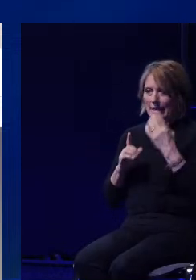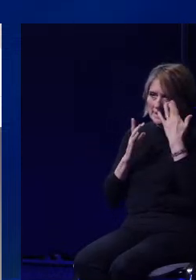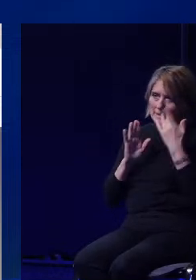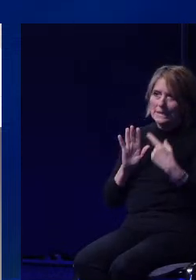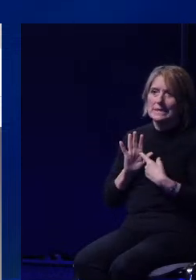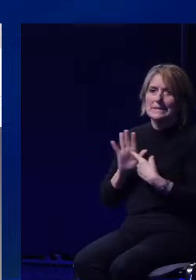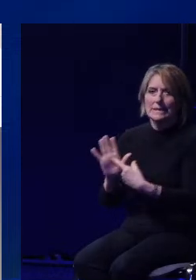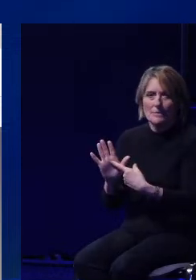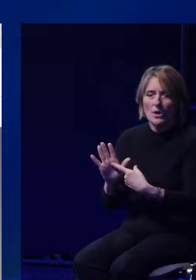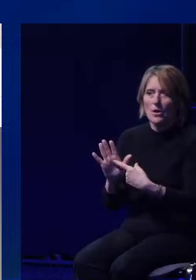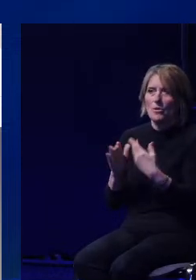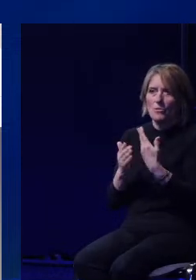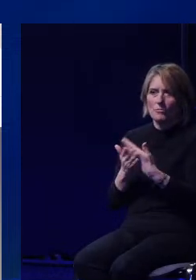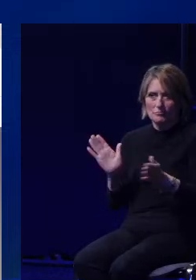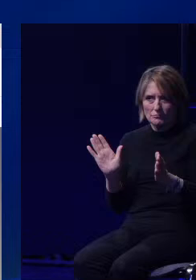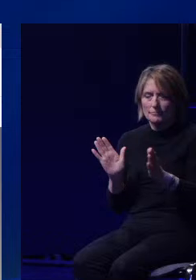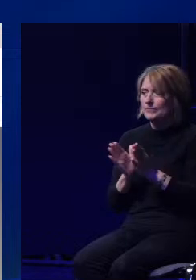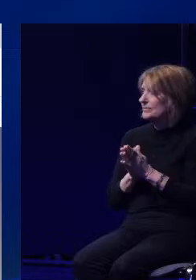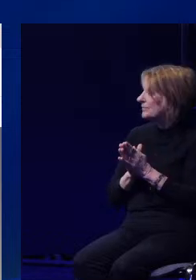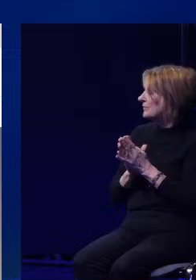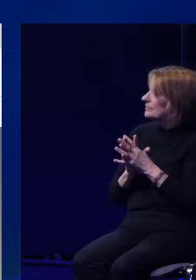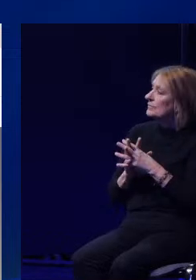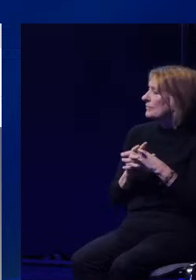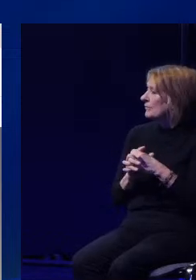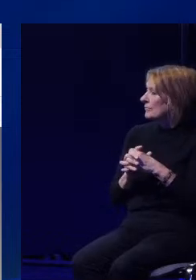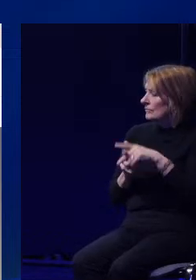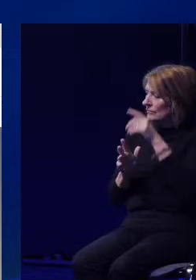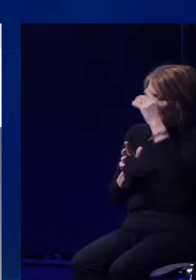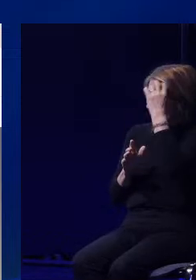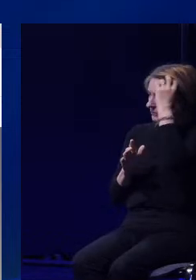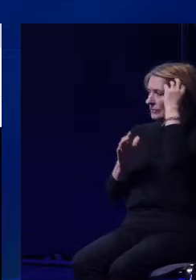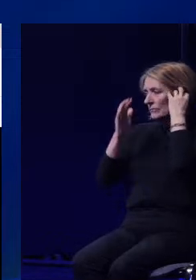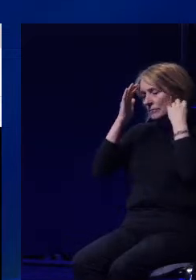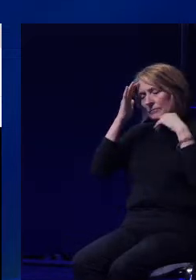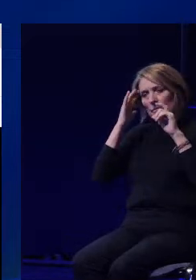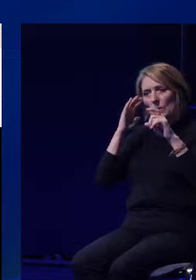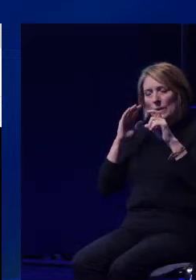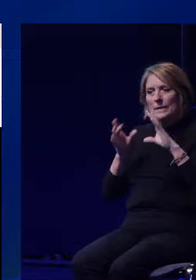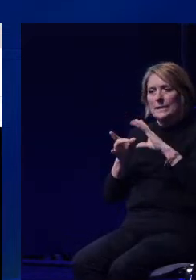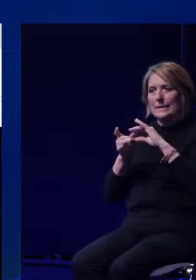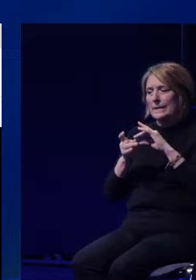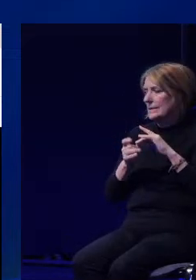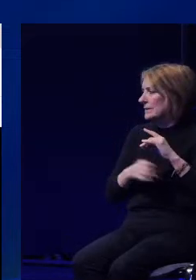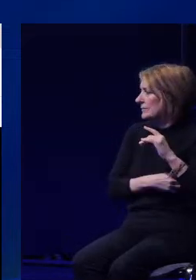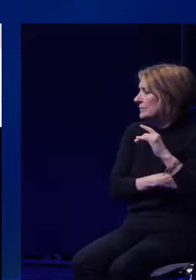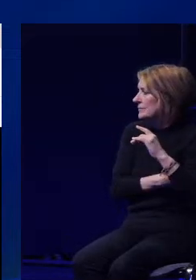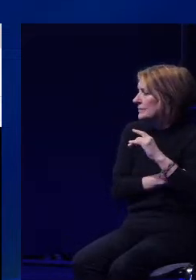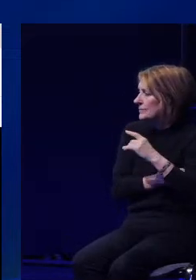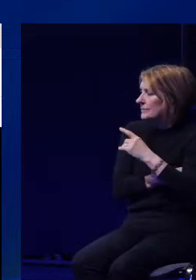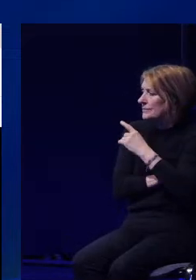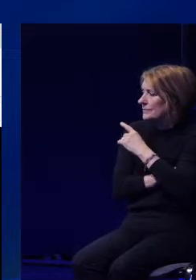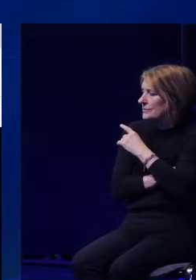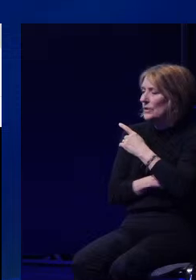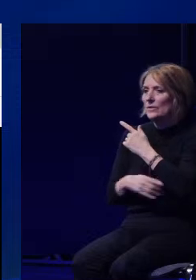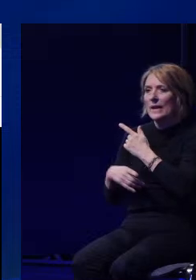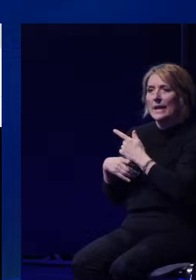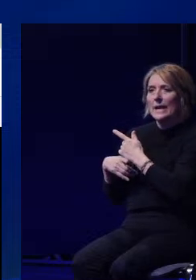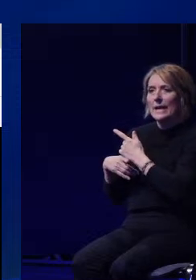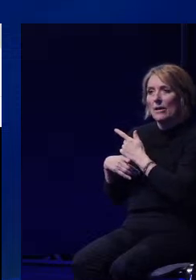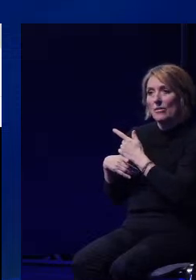crossed that it runs at a high frame rate. I don't know until I connect the screen. I'm going to go into the camera track.